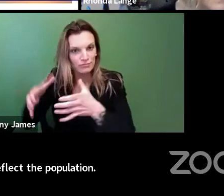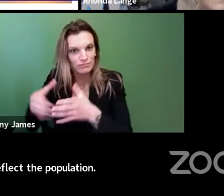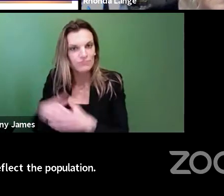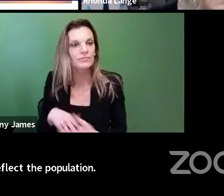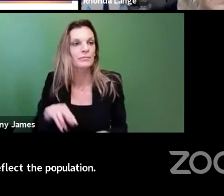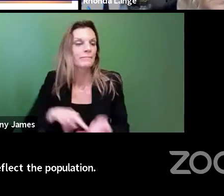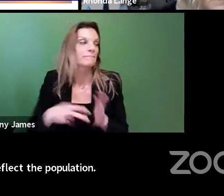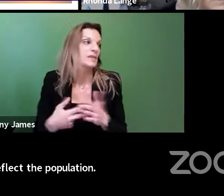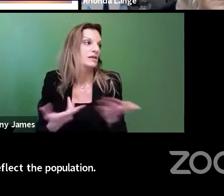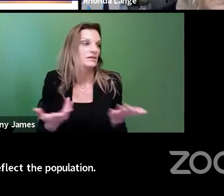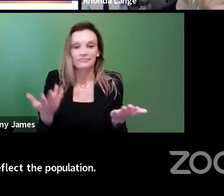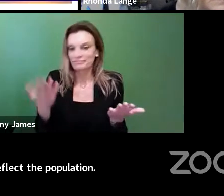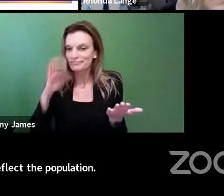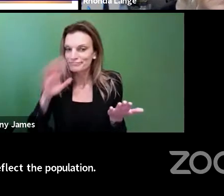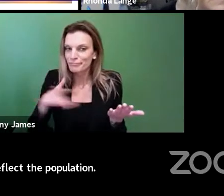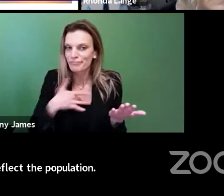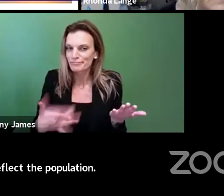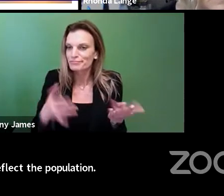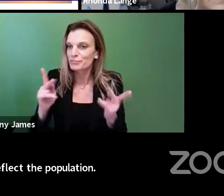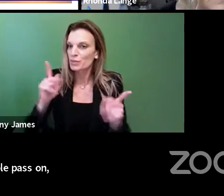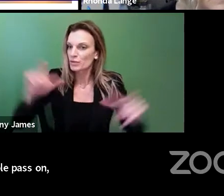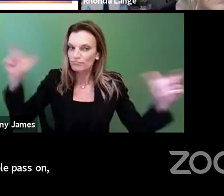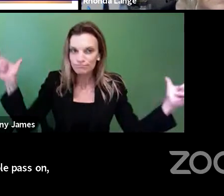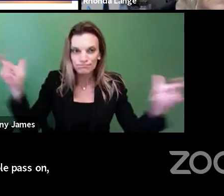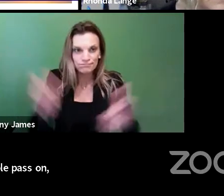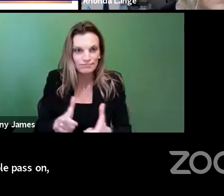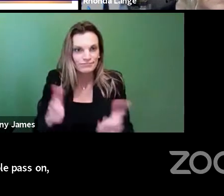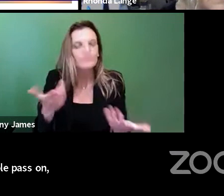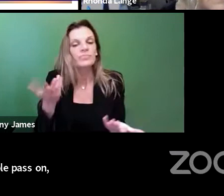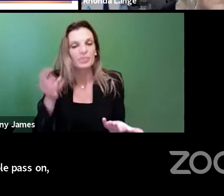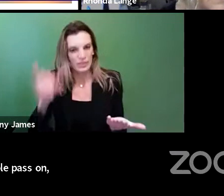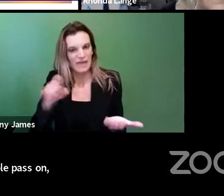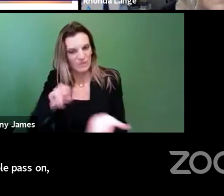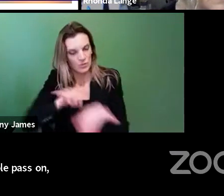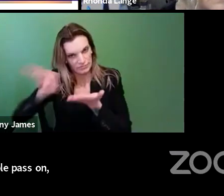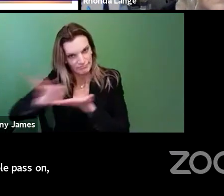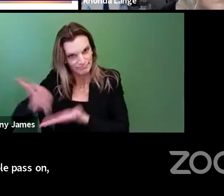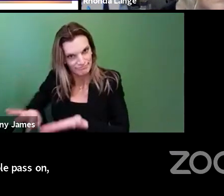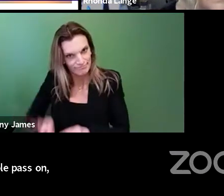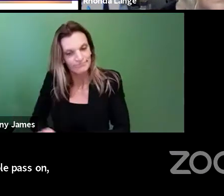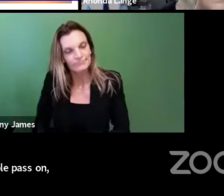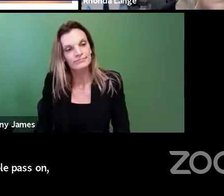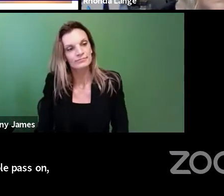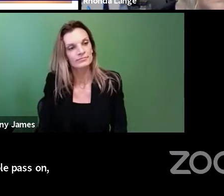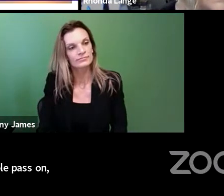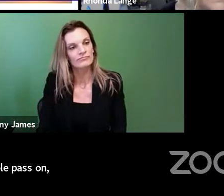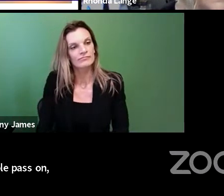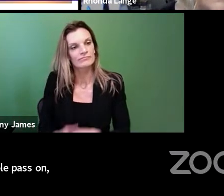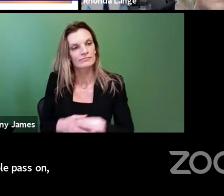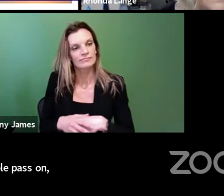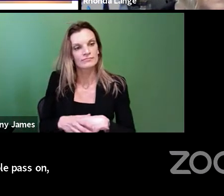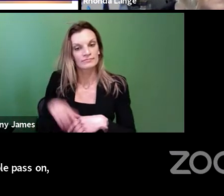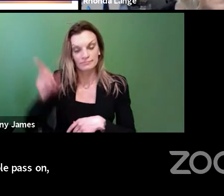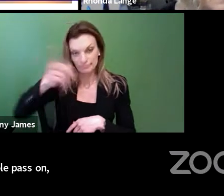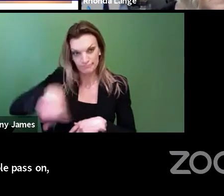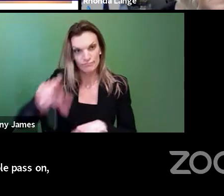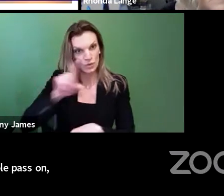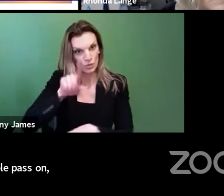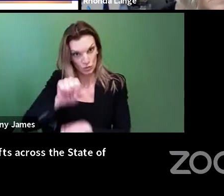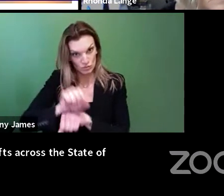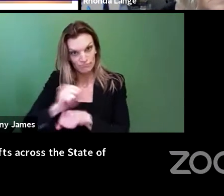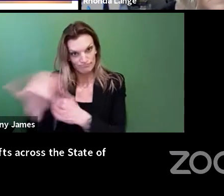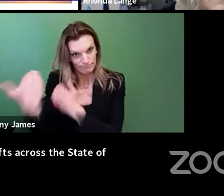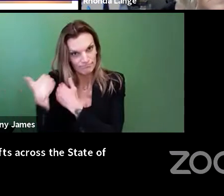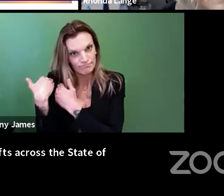are born, and there are population shifts across our state of Michigan that this commission will be responsible for